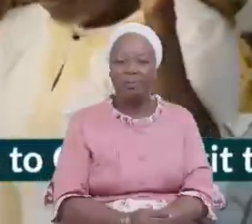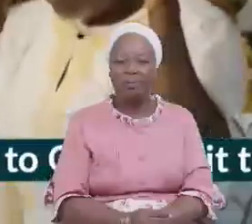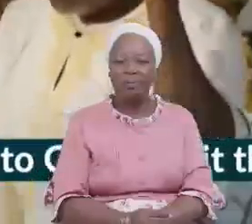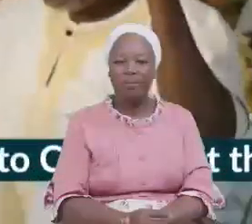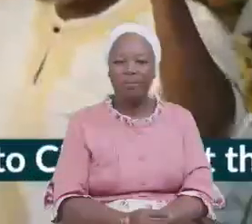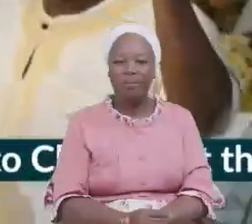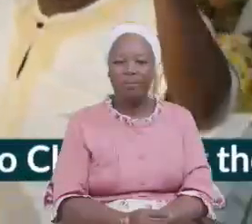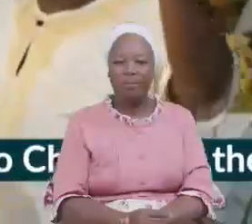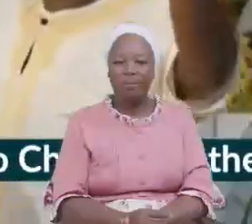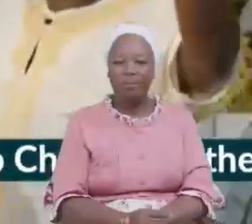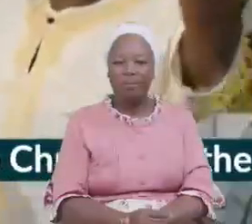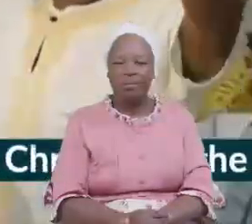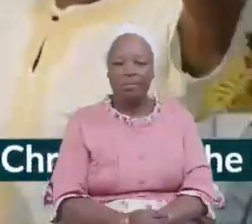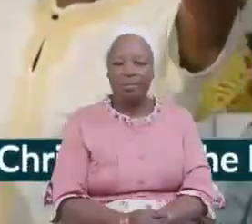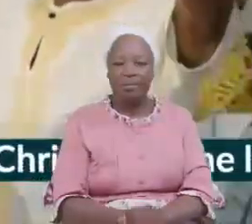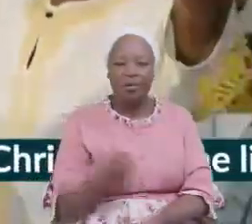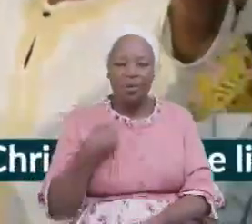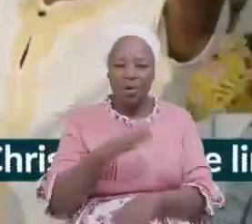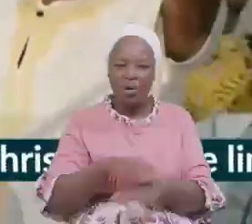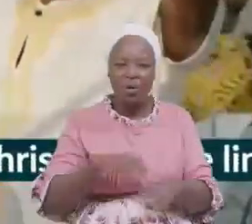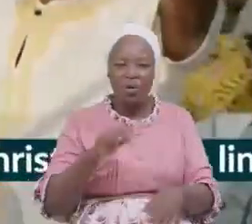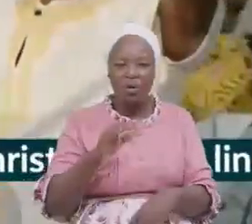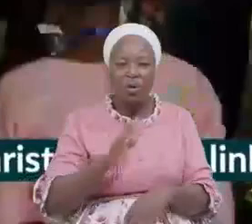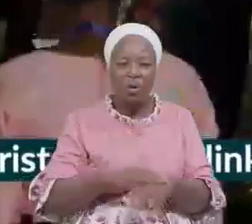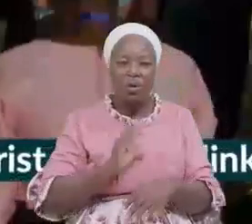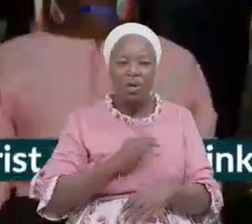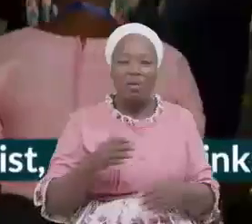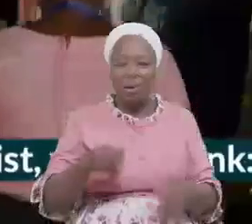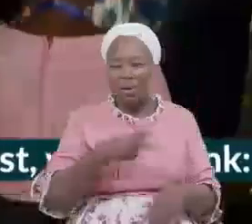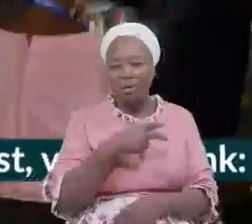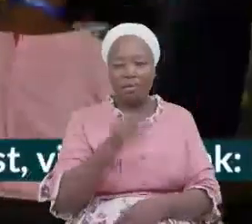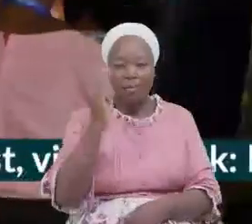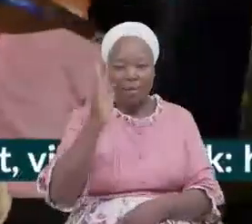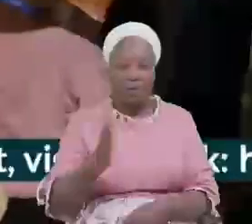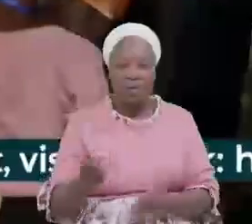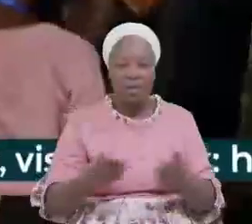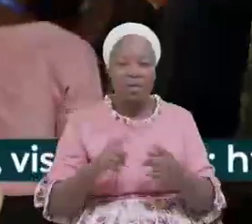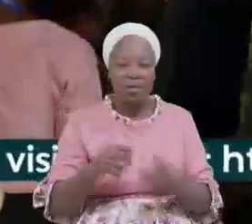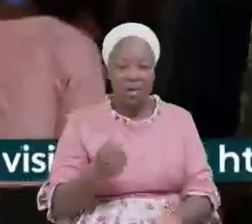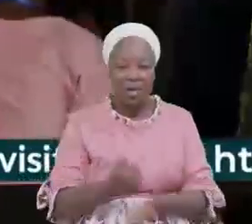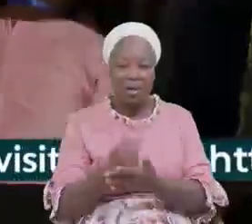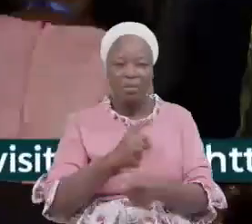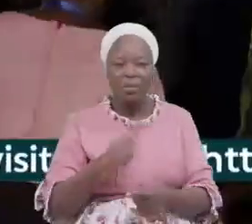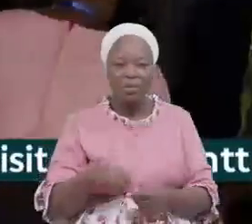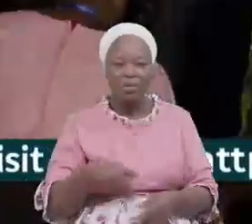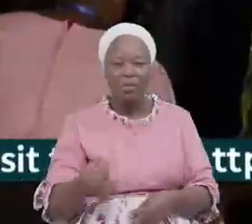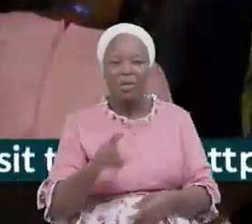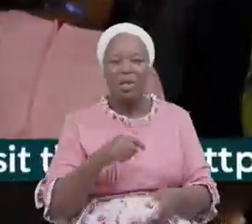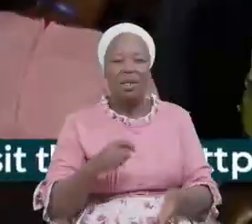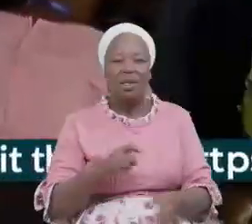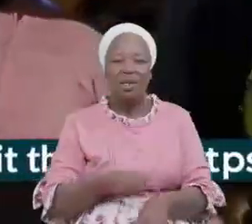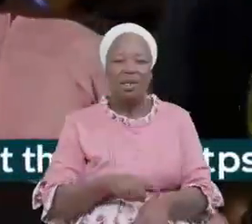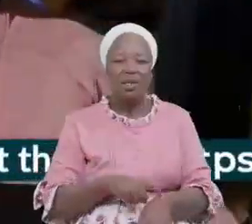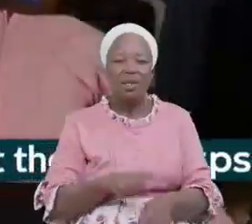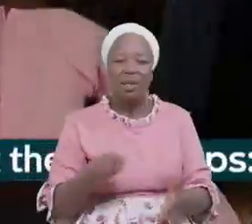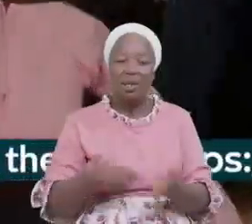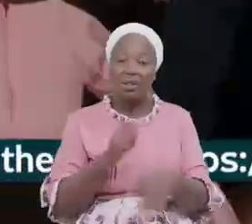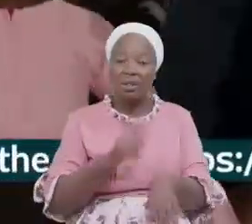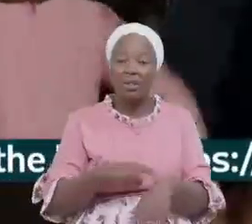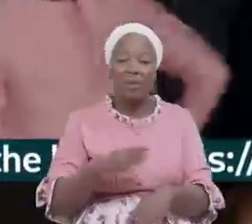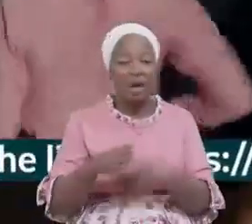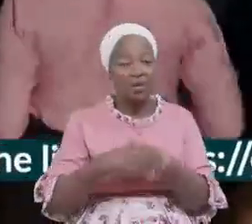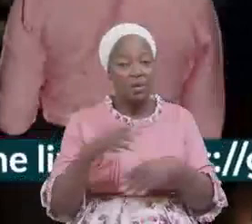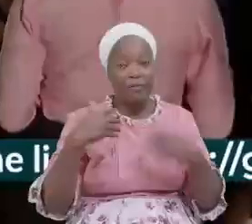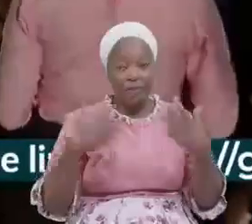I will call on the overseer to help us during this time. Then, after we finish this session, I'll come